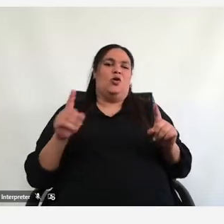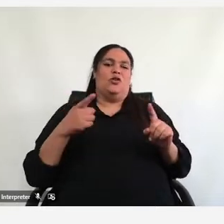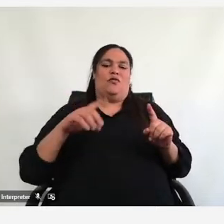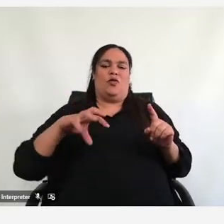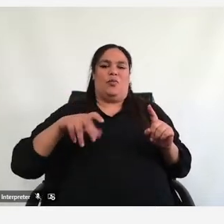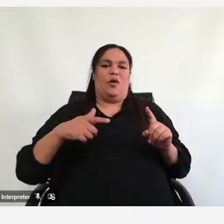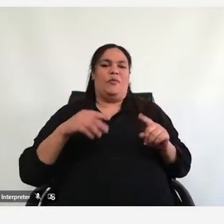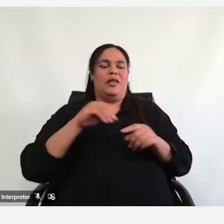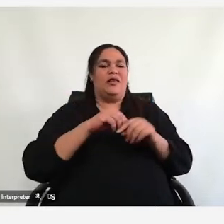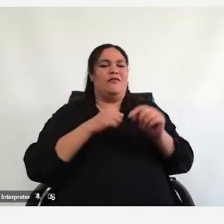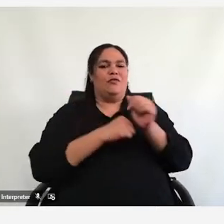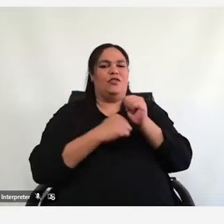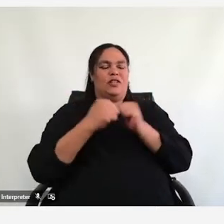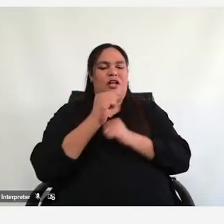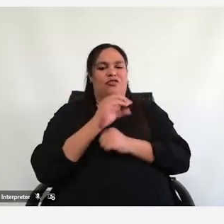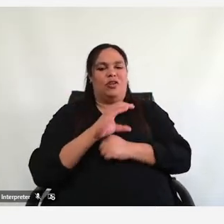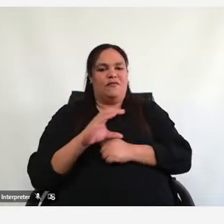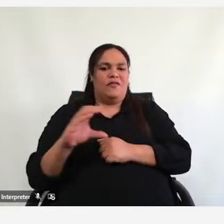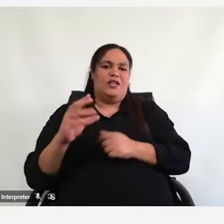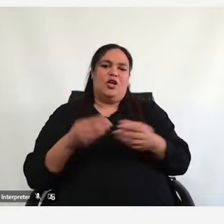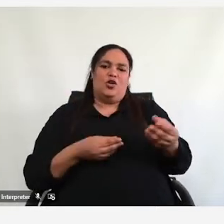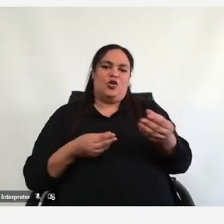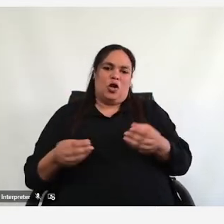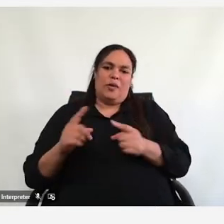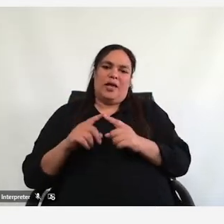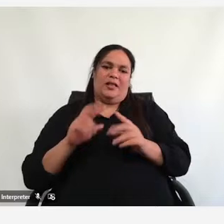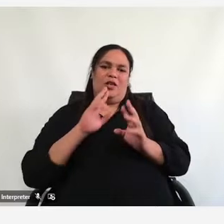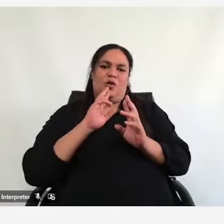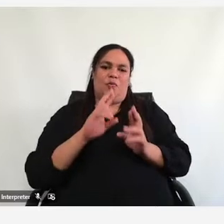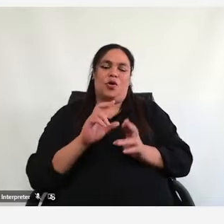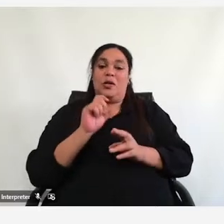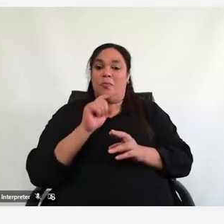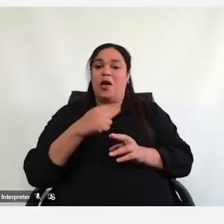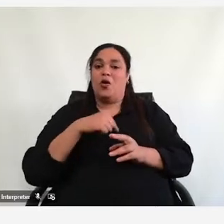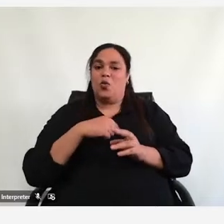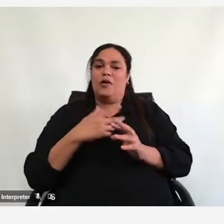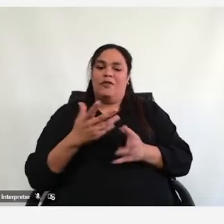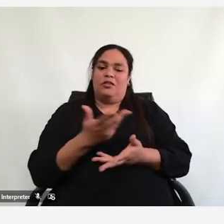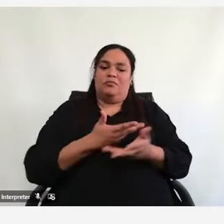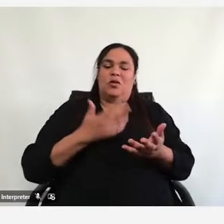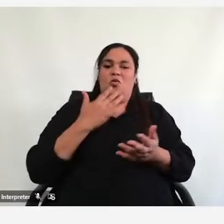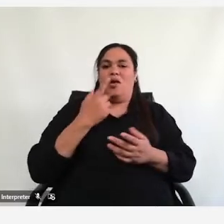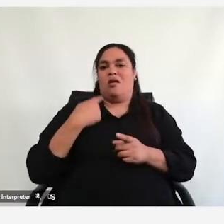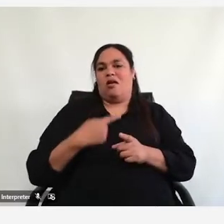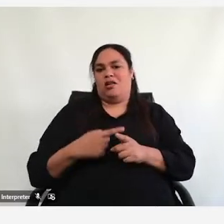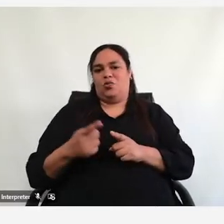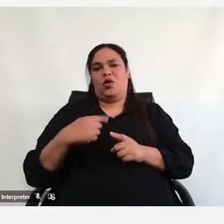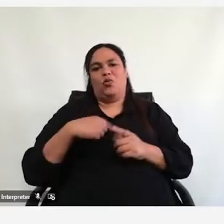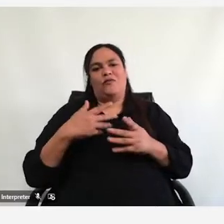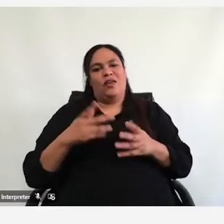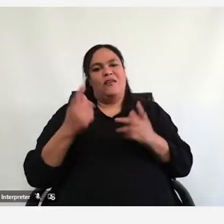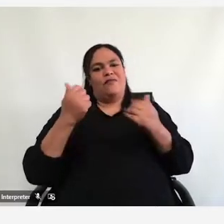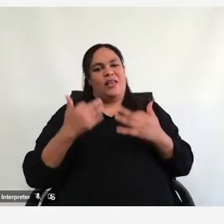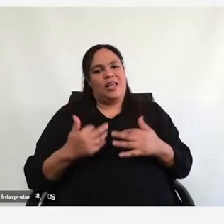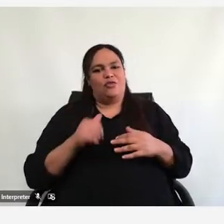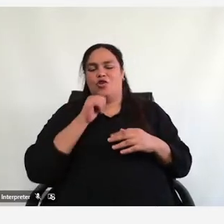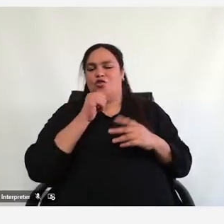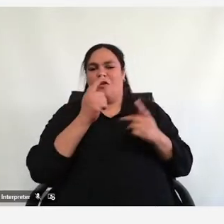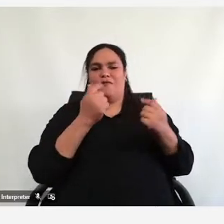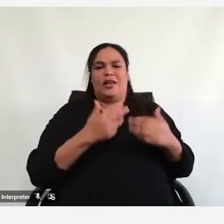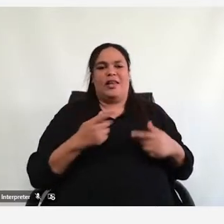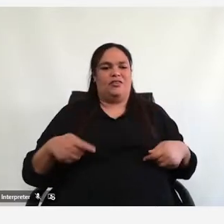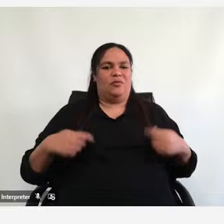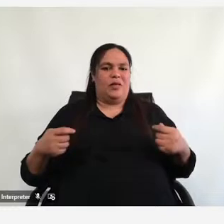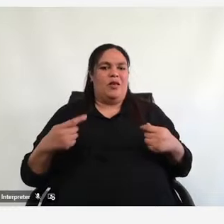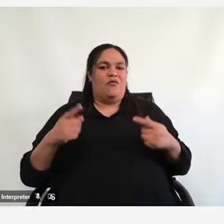the infrastructure investment document and report, which we also tabled last week. We table financial and non-financial expenditure